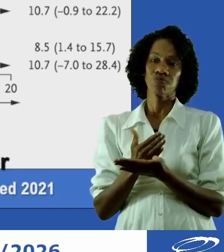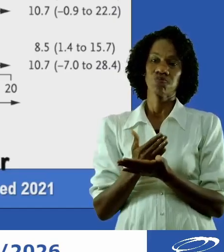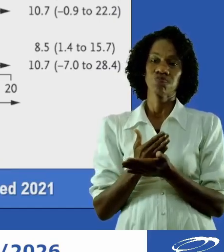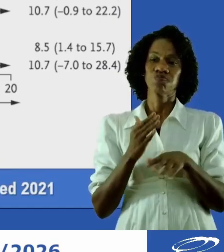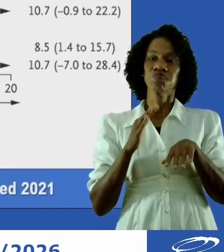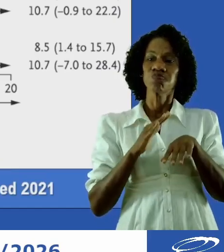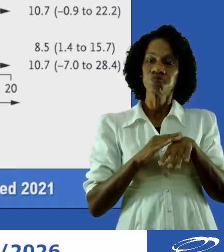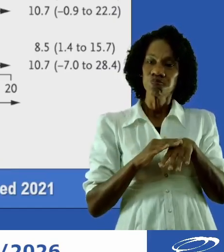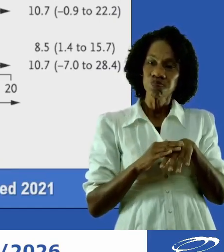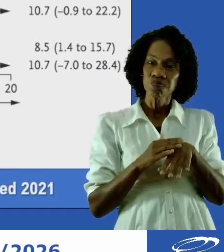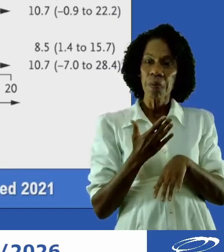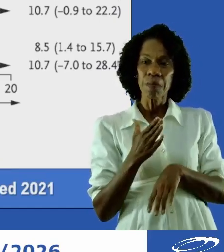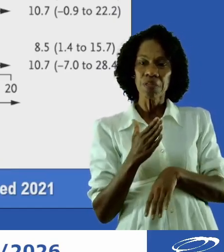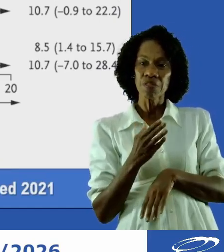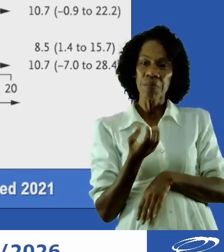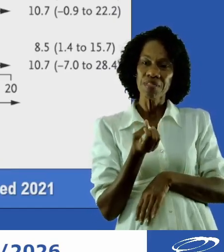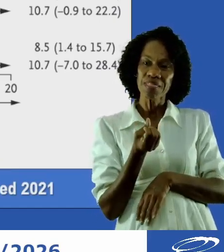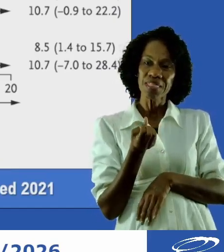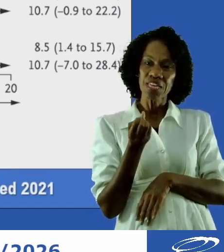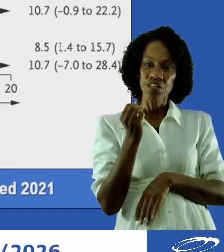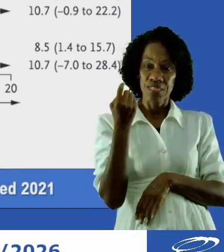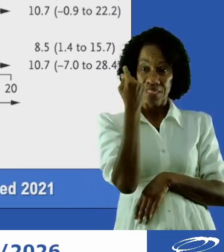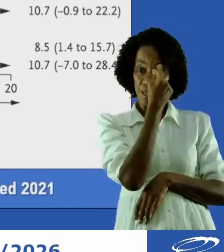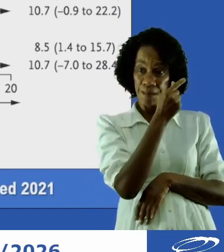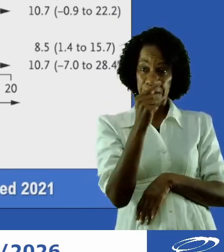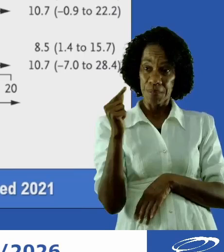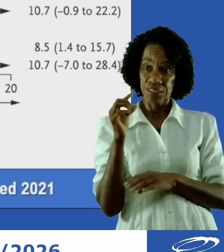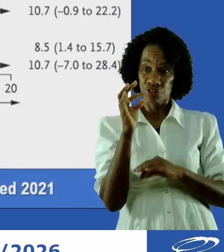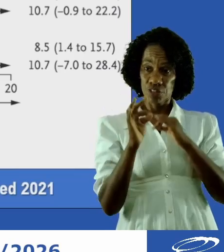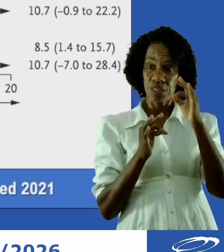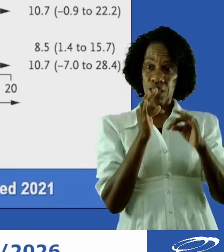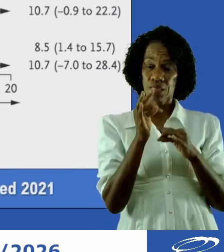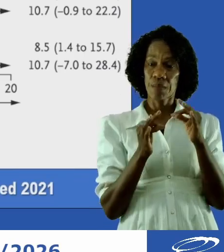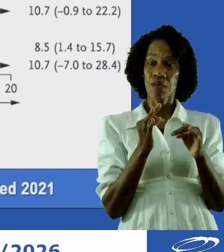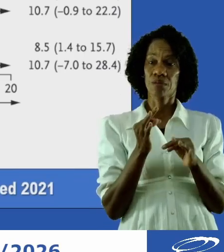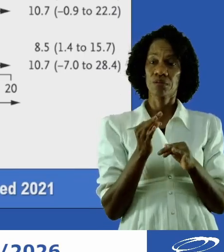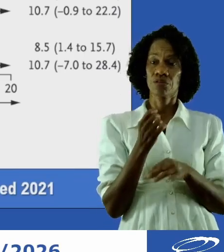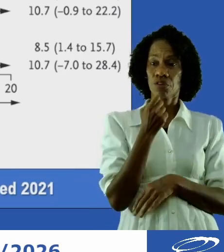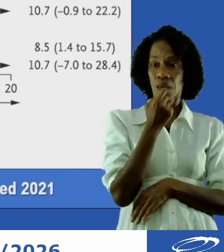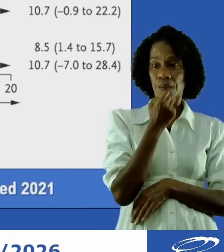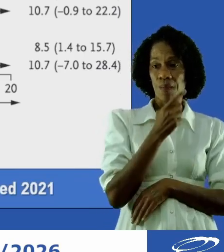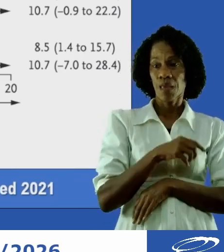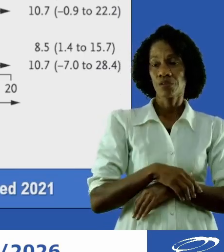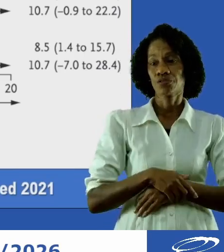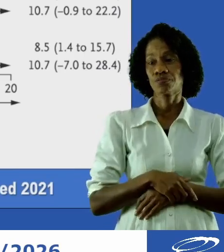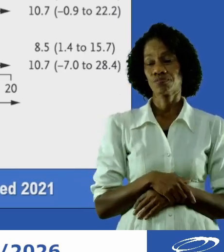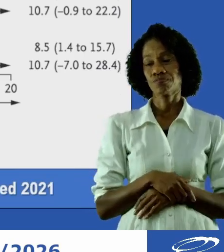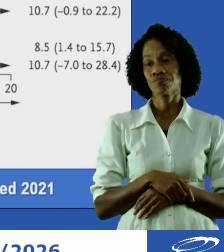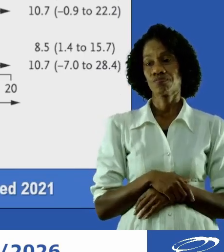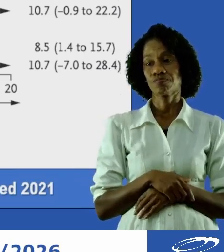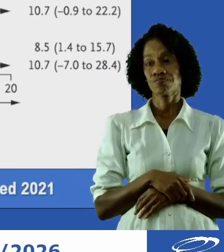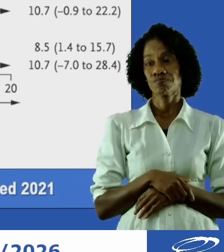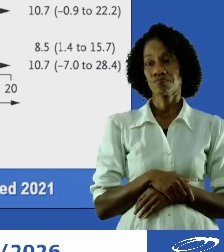weeks of treatment or 12 weeks of antibiotic treatment, and they separate the patients according to whether